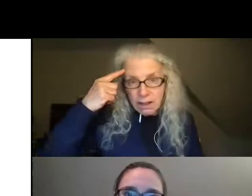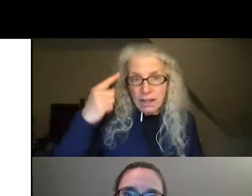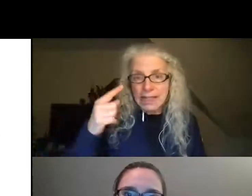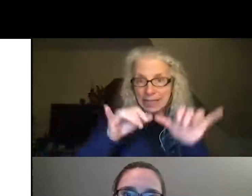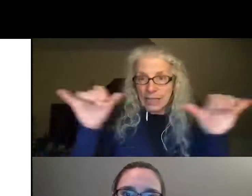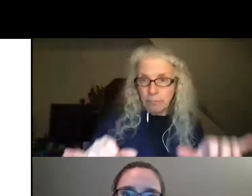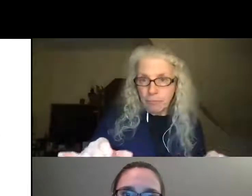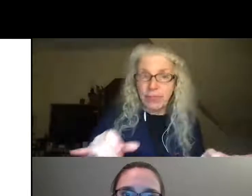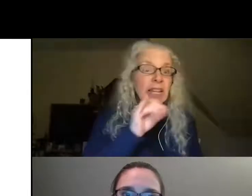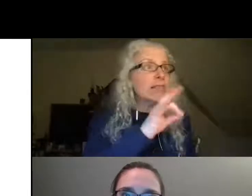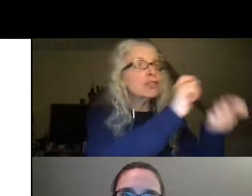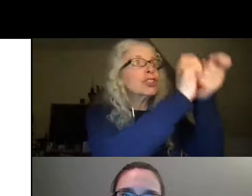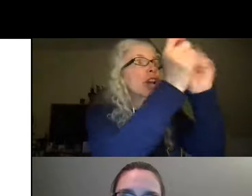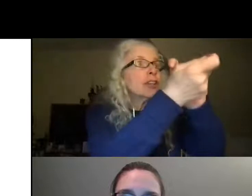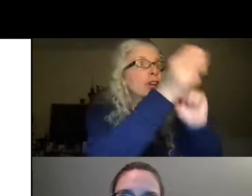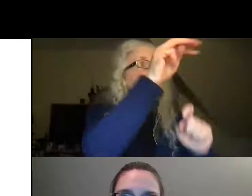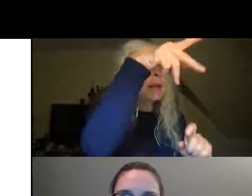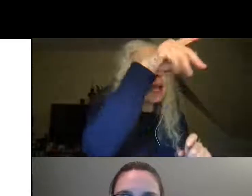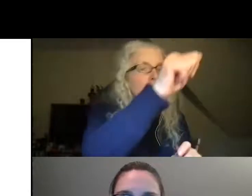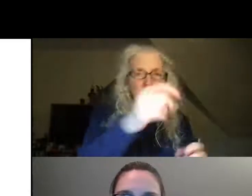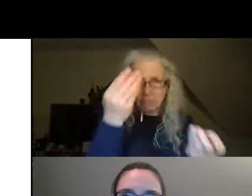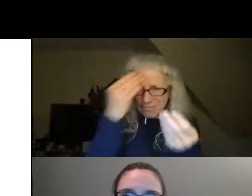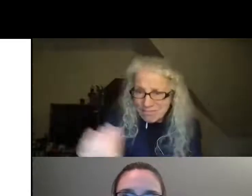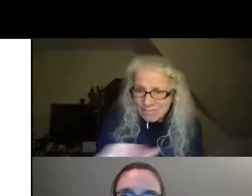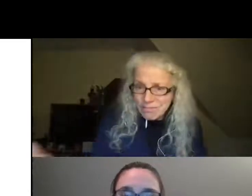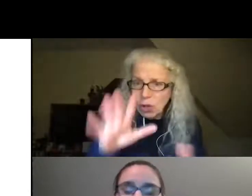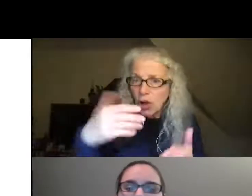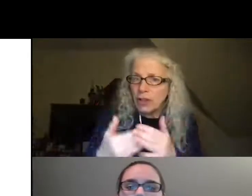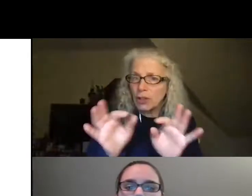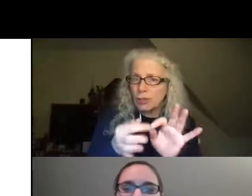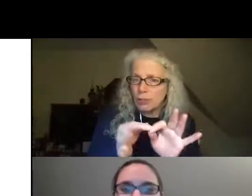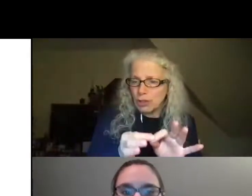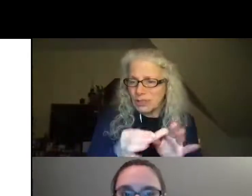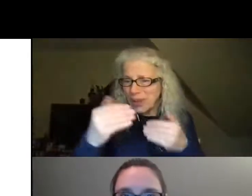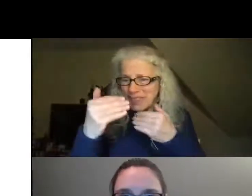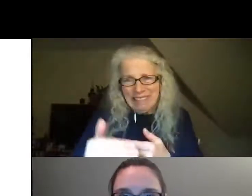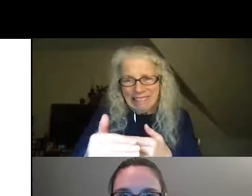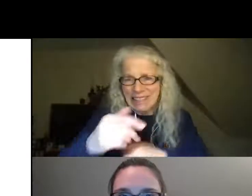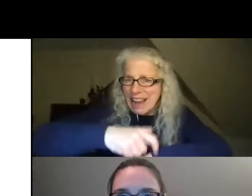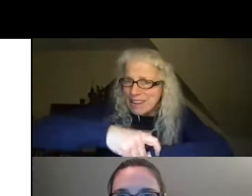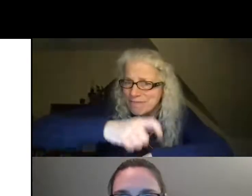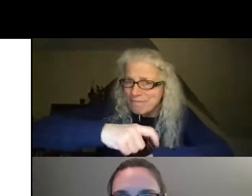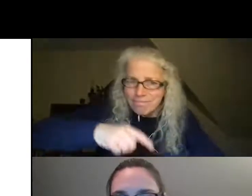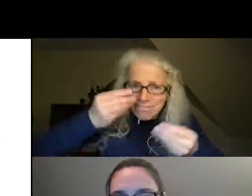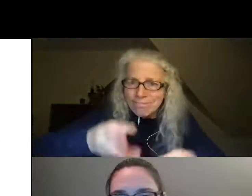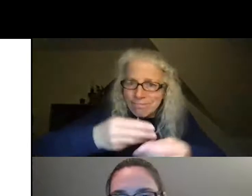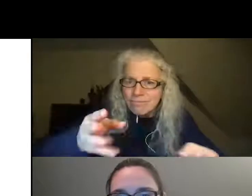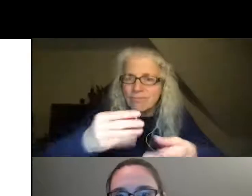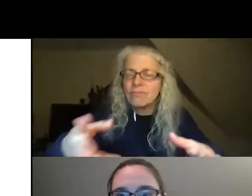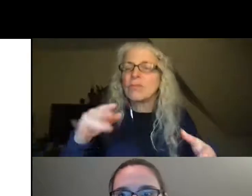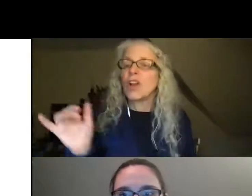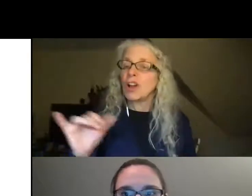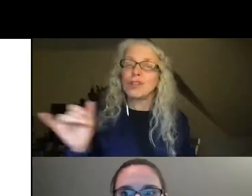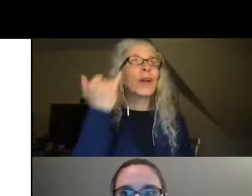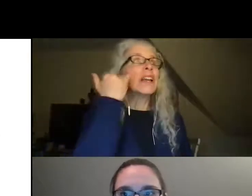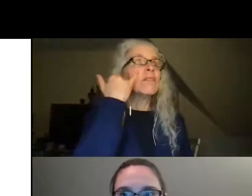have to inform all of those interpreters in a timely manner, as well as get all updated